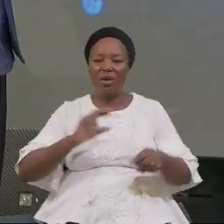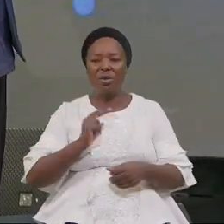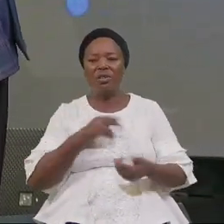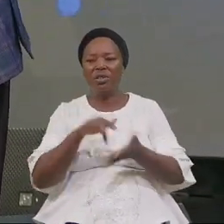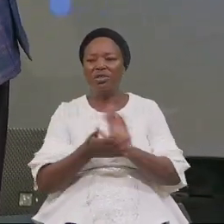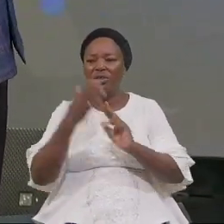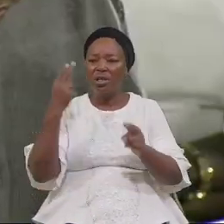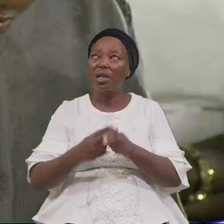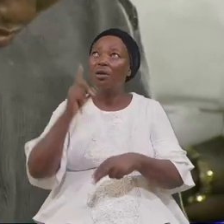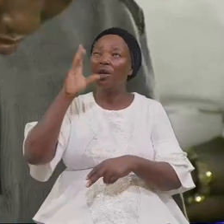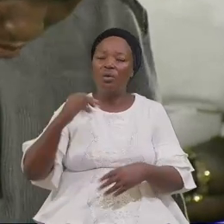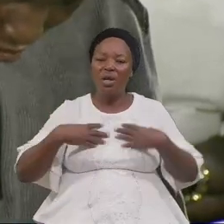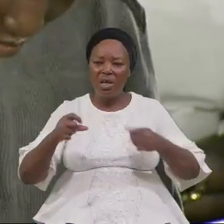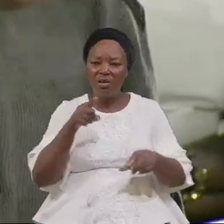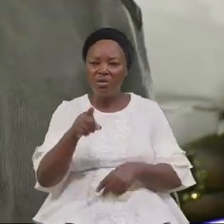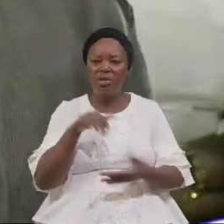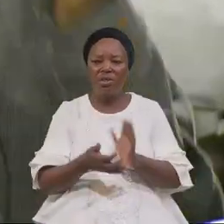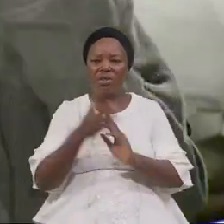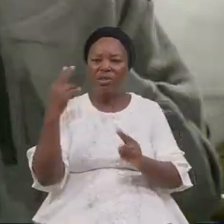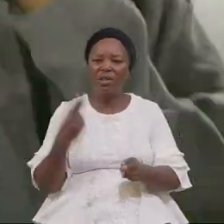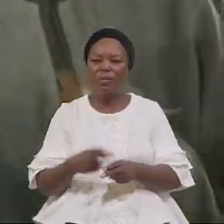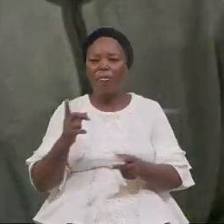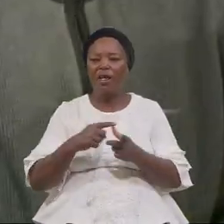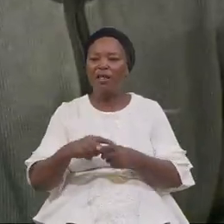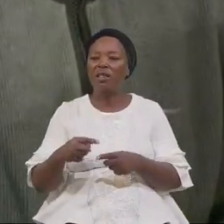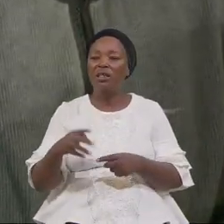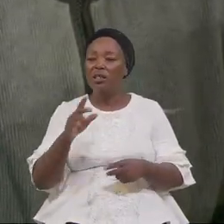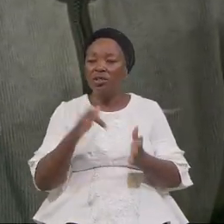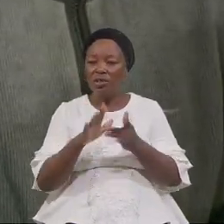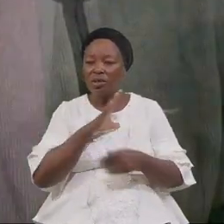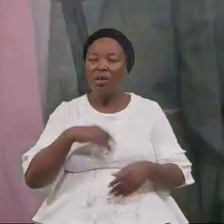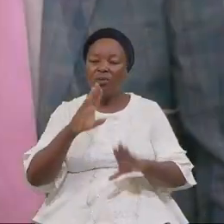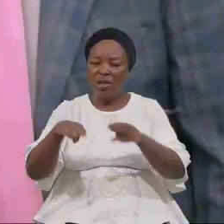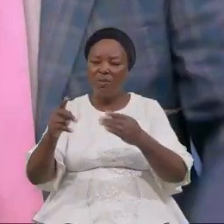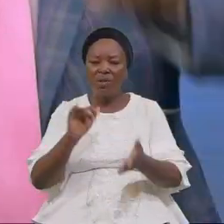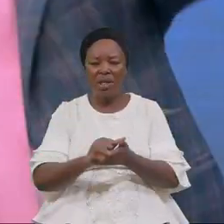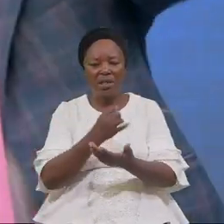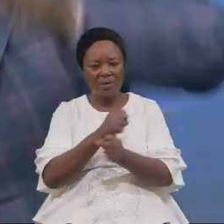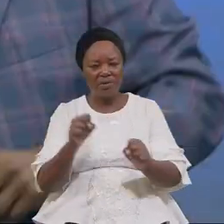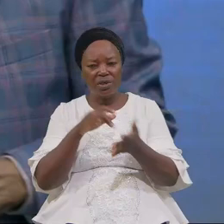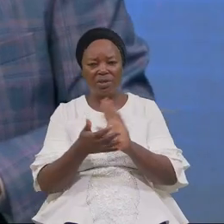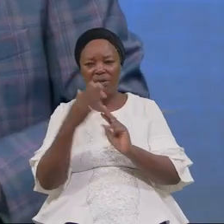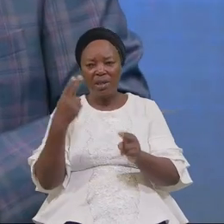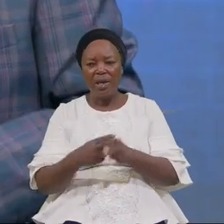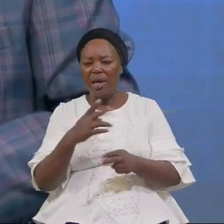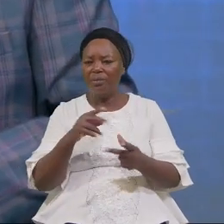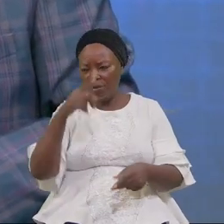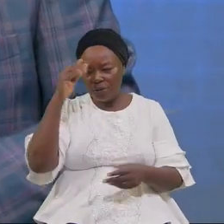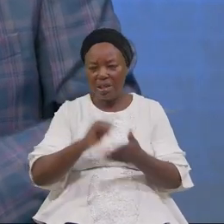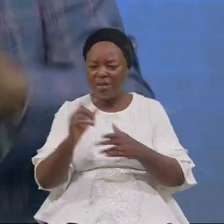will heal you. He'll give you salvation. That's the first thing. That's the one that takes us to